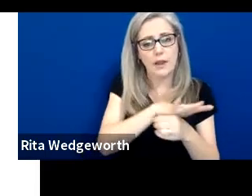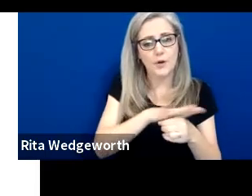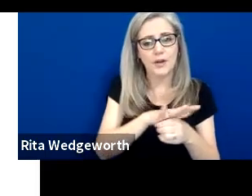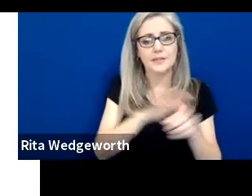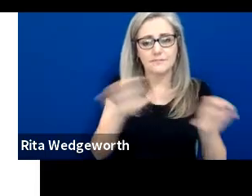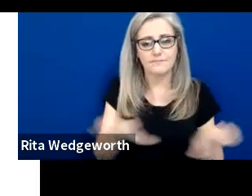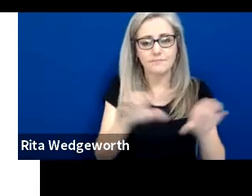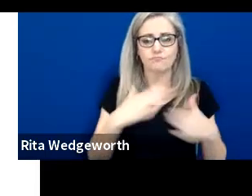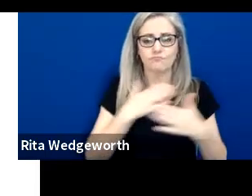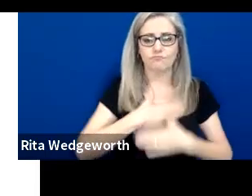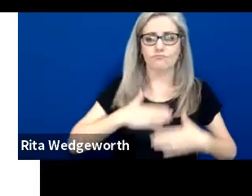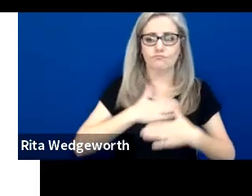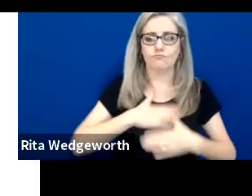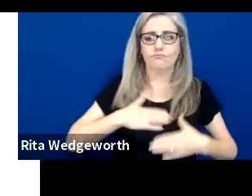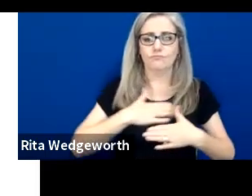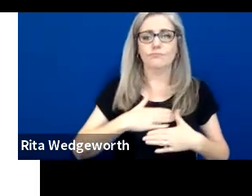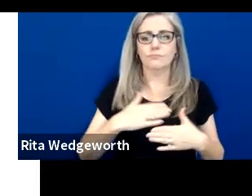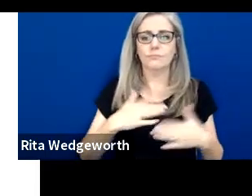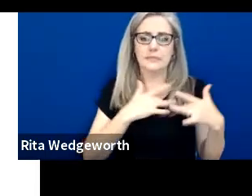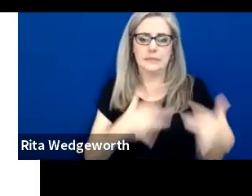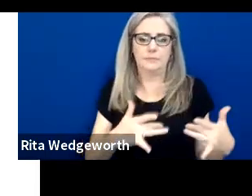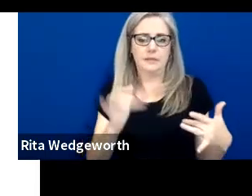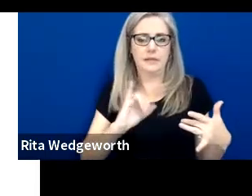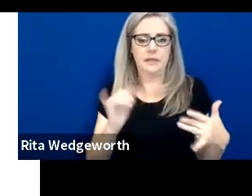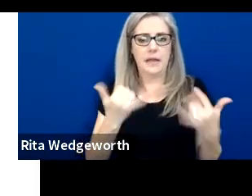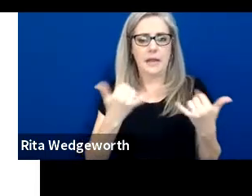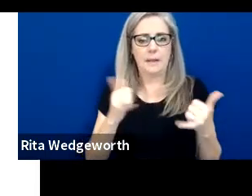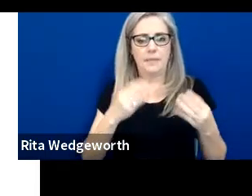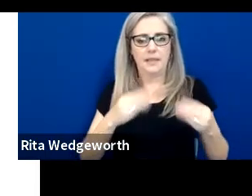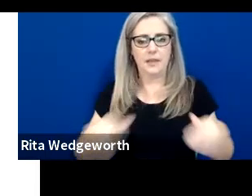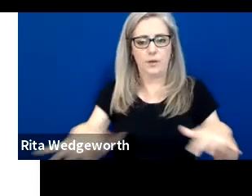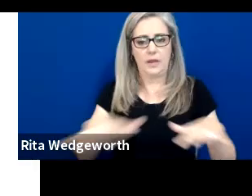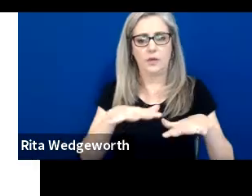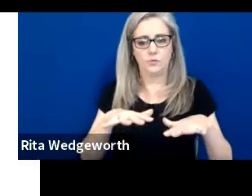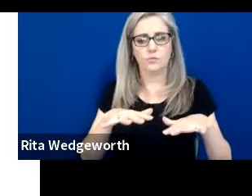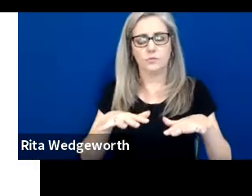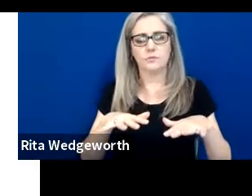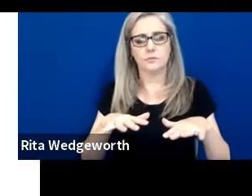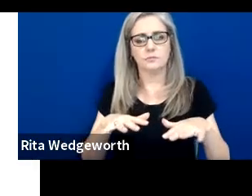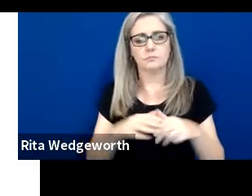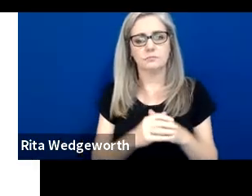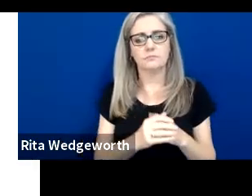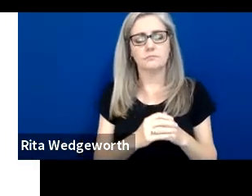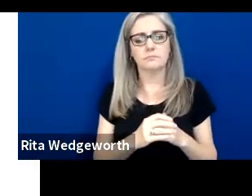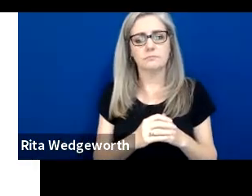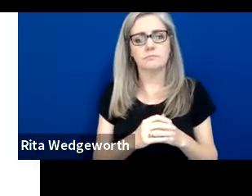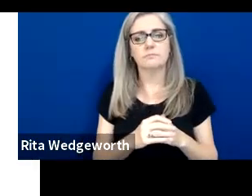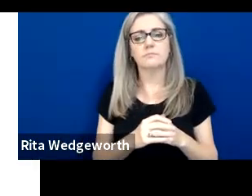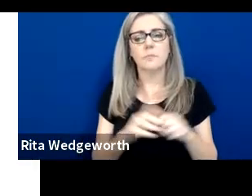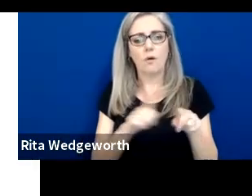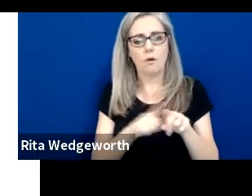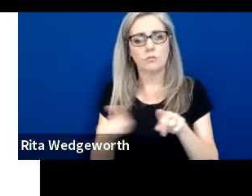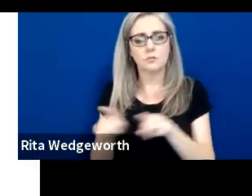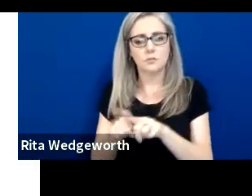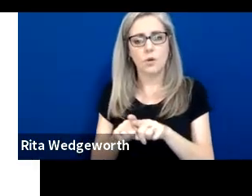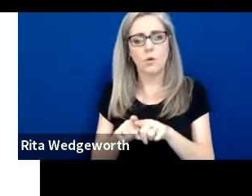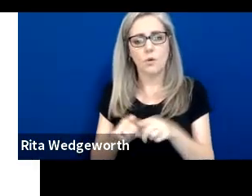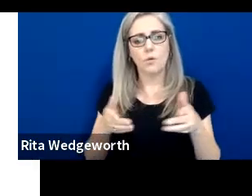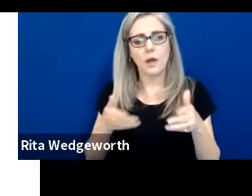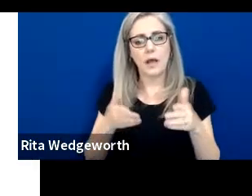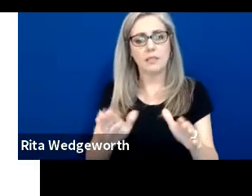recreation, usually in the form of playgrounds and such, but also to allow